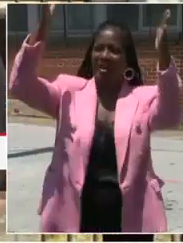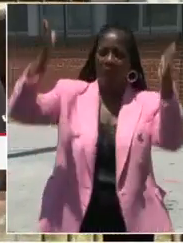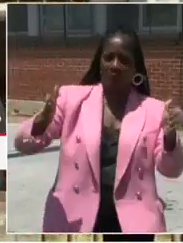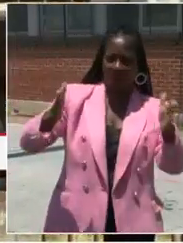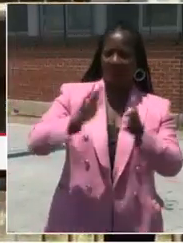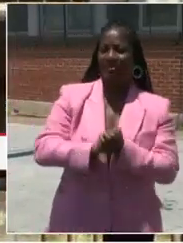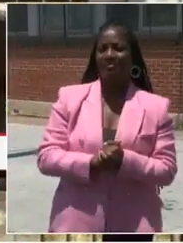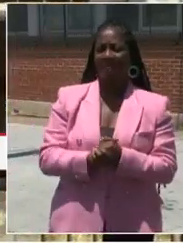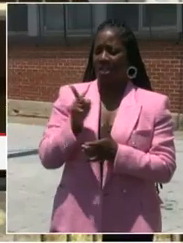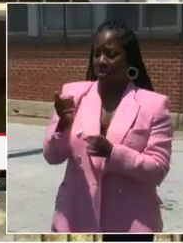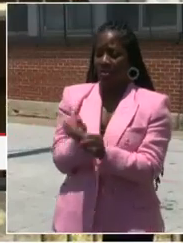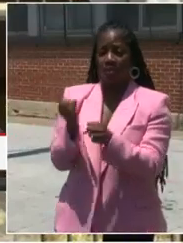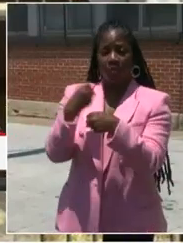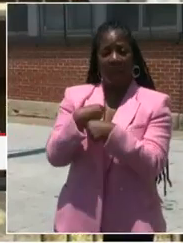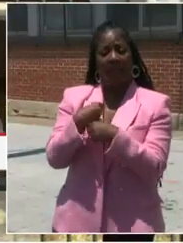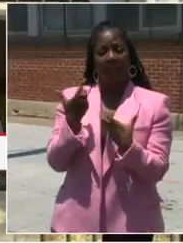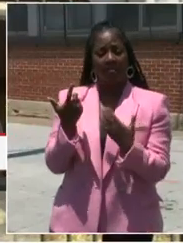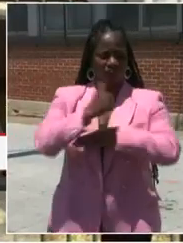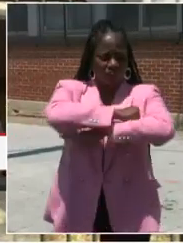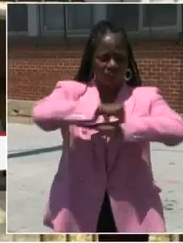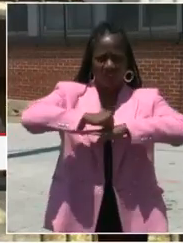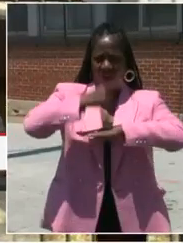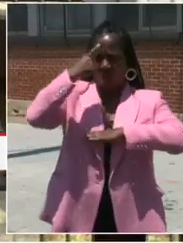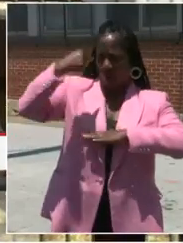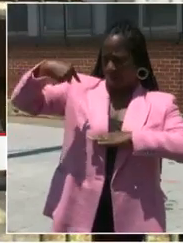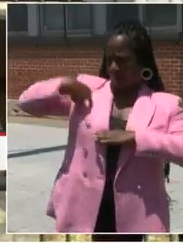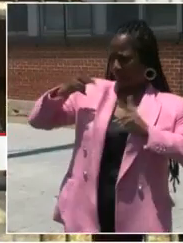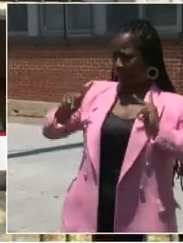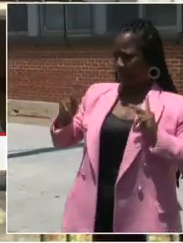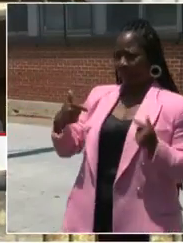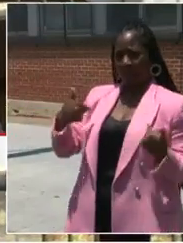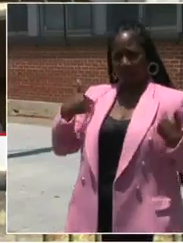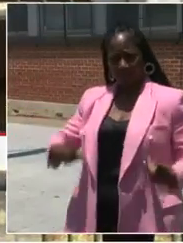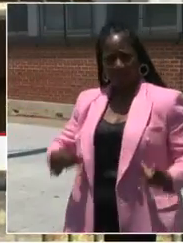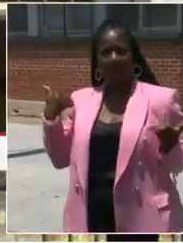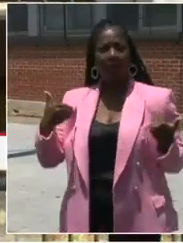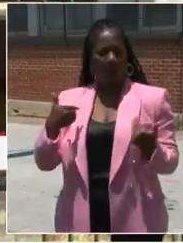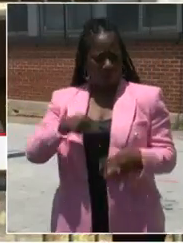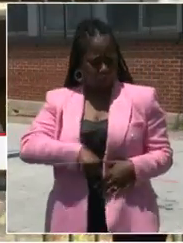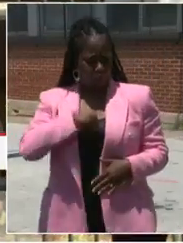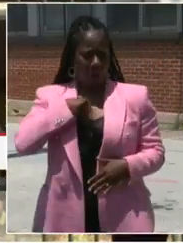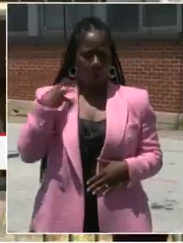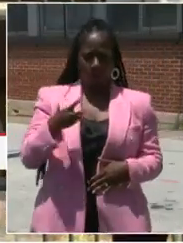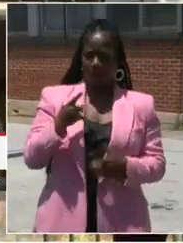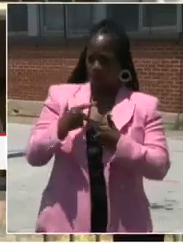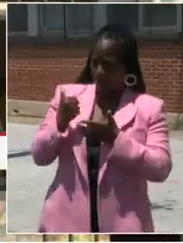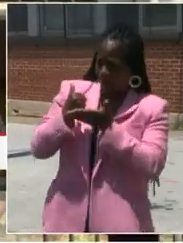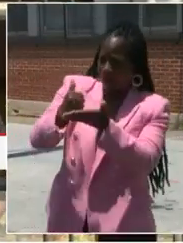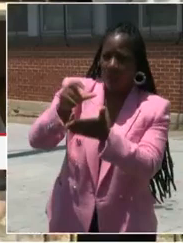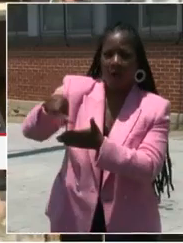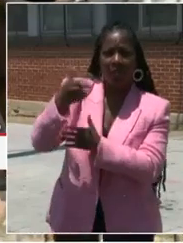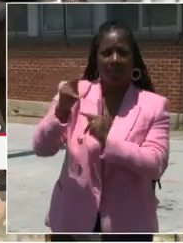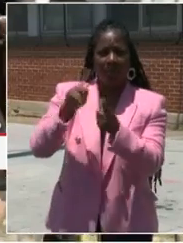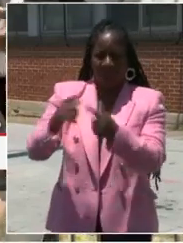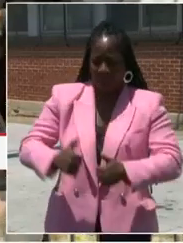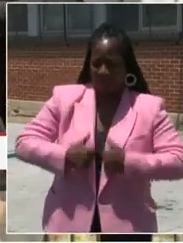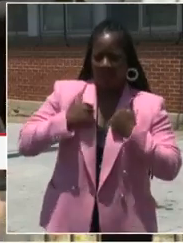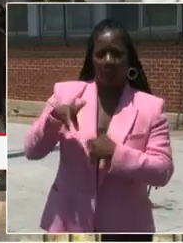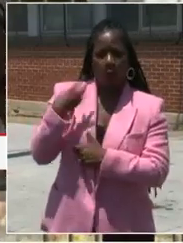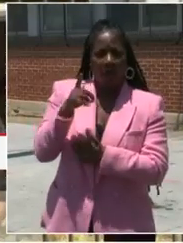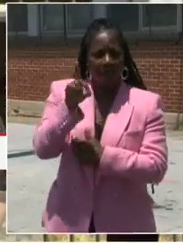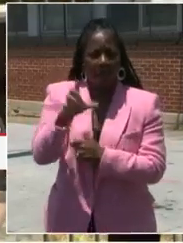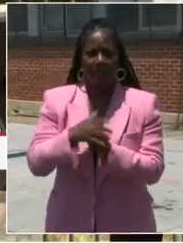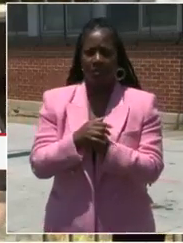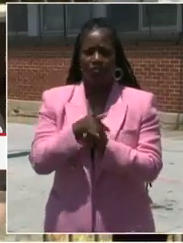who created a platform for folks like me, a proud Washingtonian, to help other Washingtonians be a meaningful